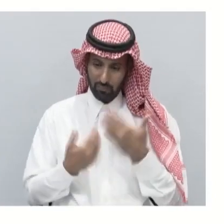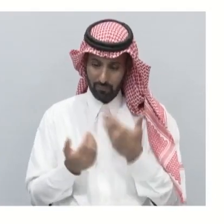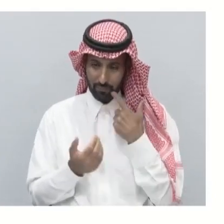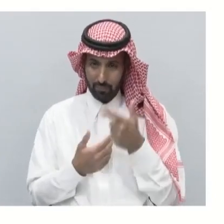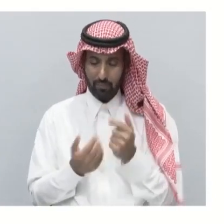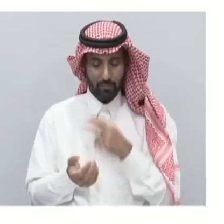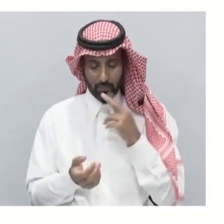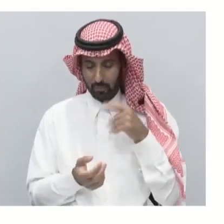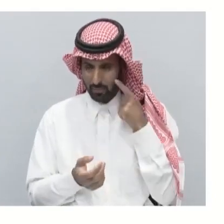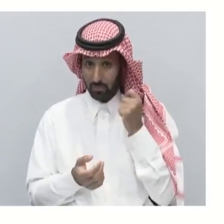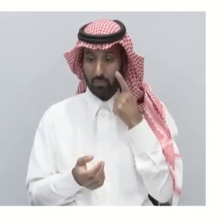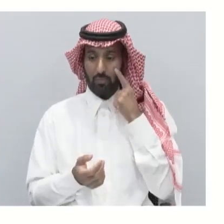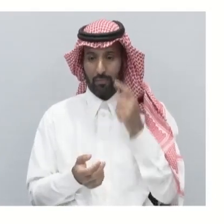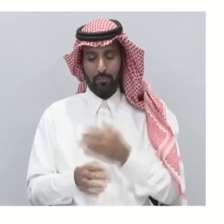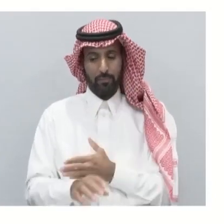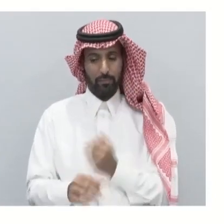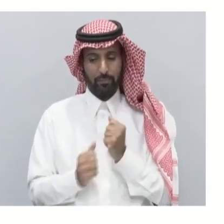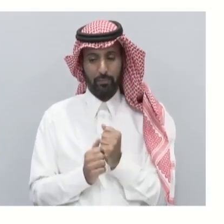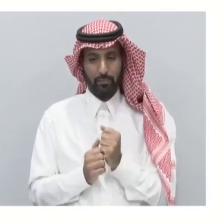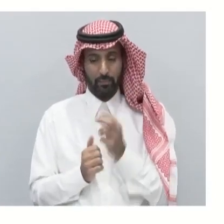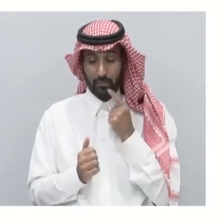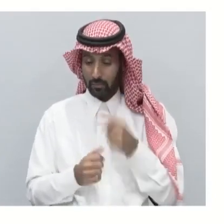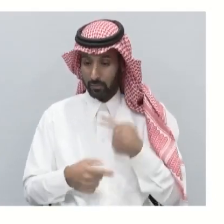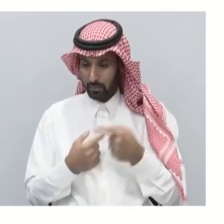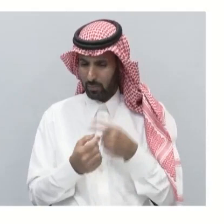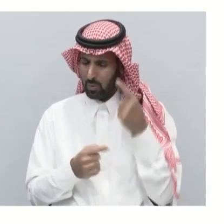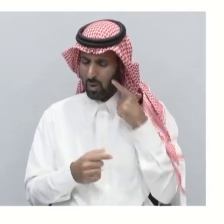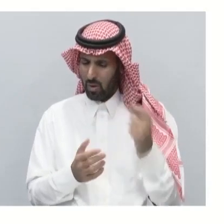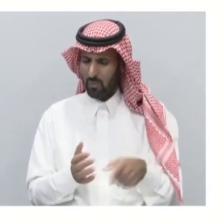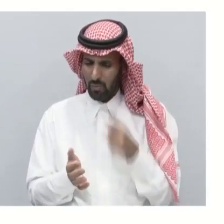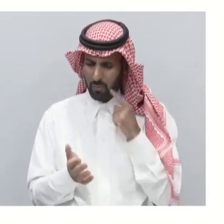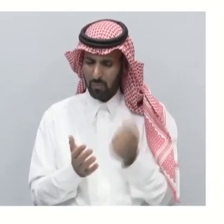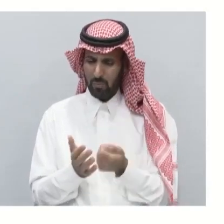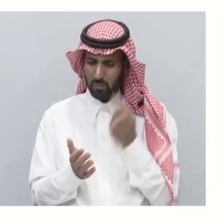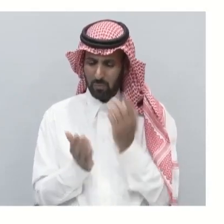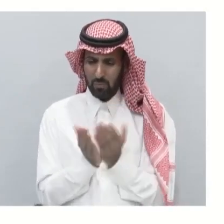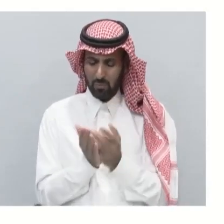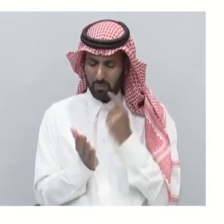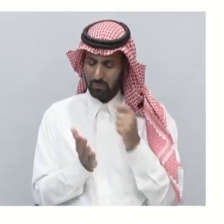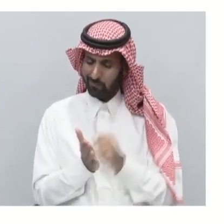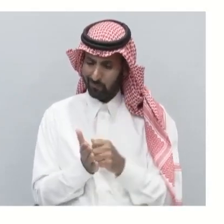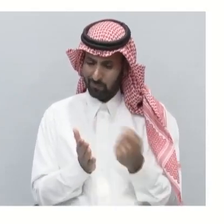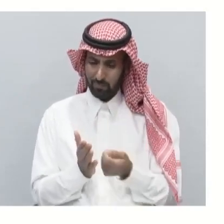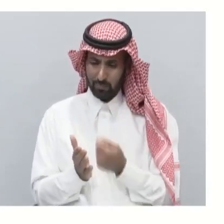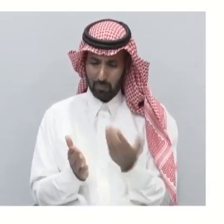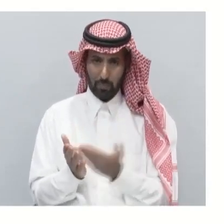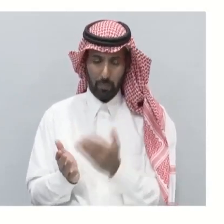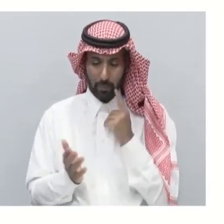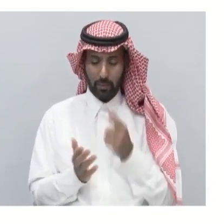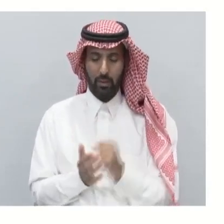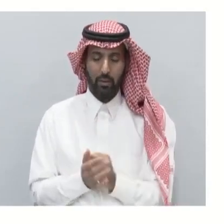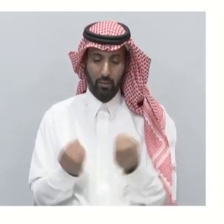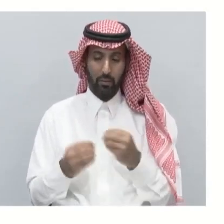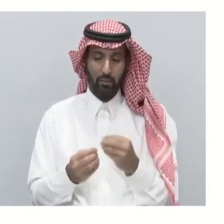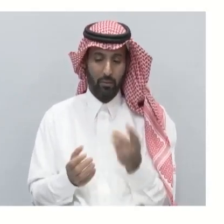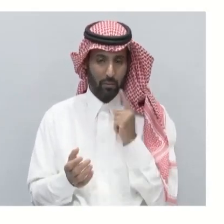get used to getting up early. Spending most of the day at school, then home, homework,